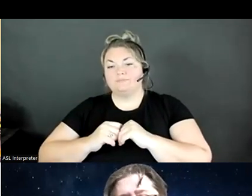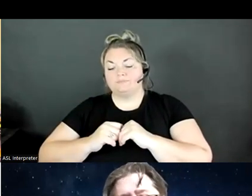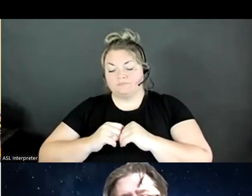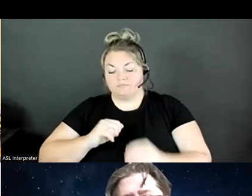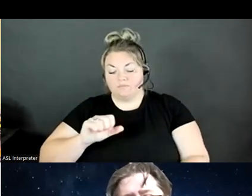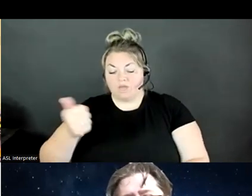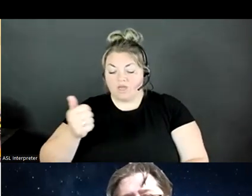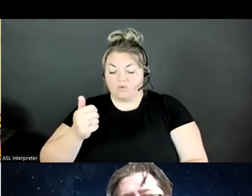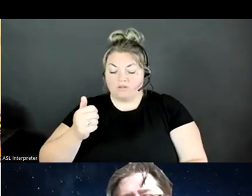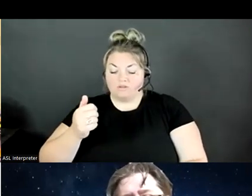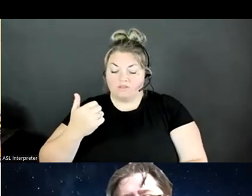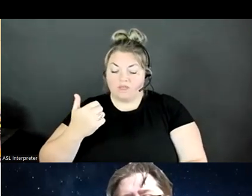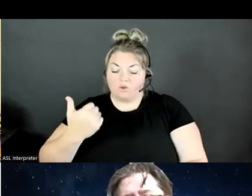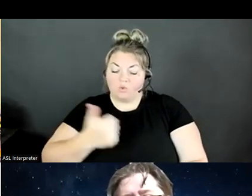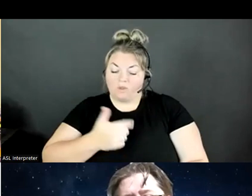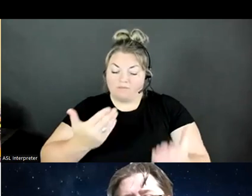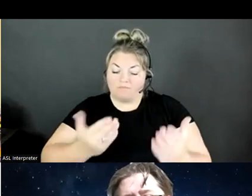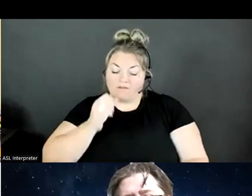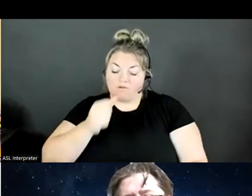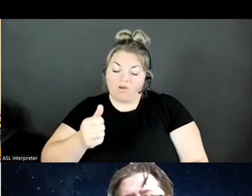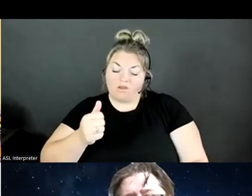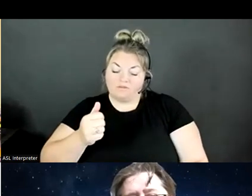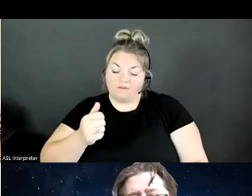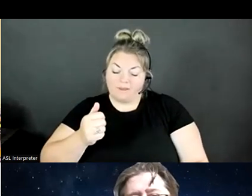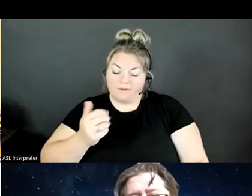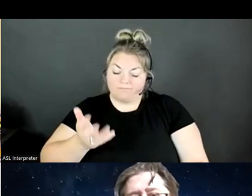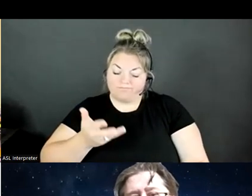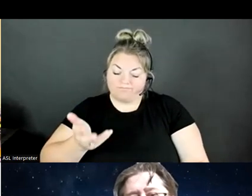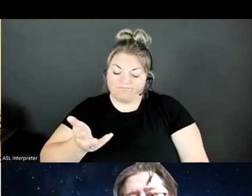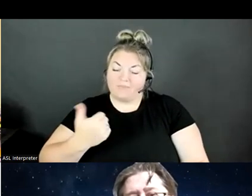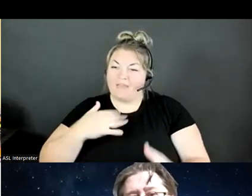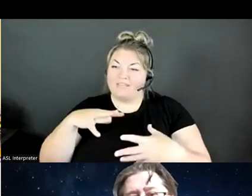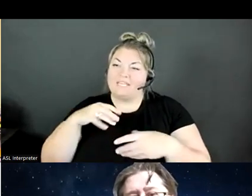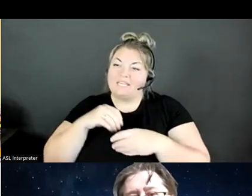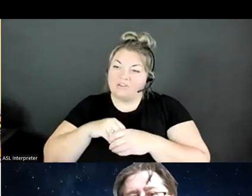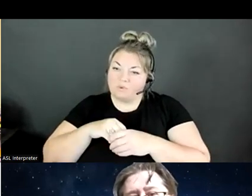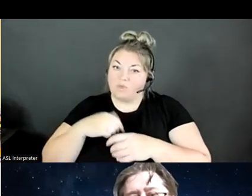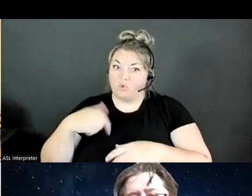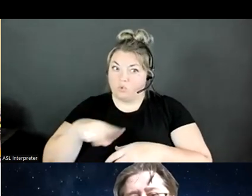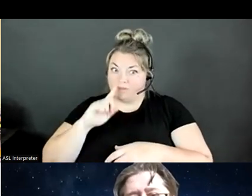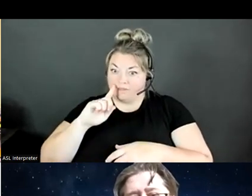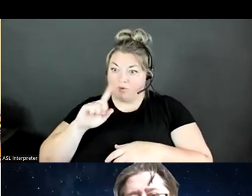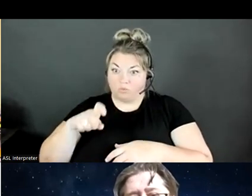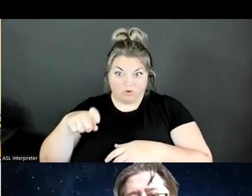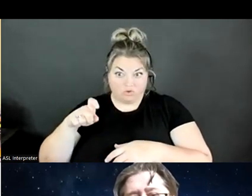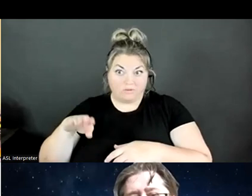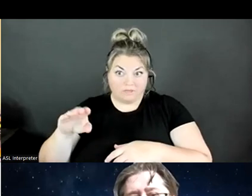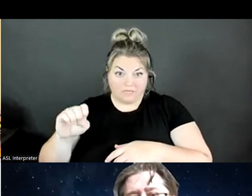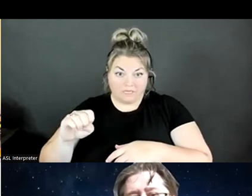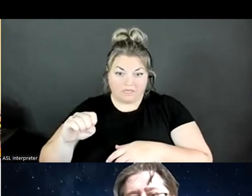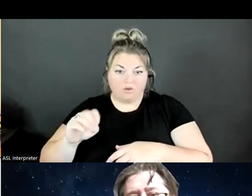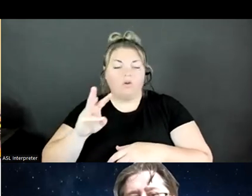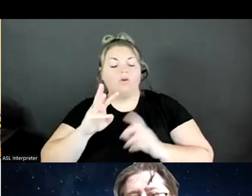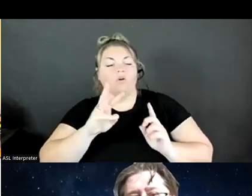But are there other ones that we might not be having engagement with that you think we should be? Well, I